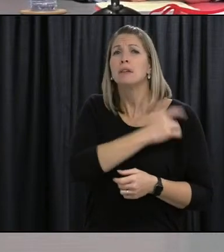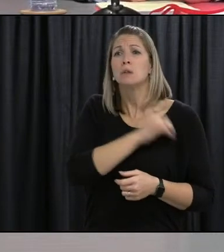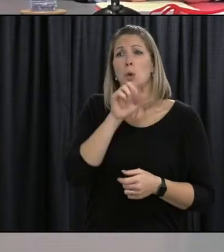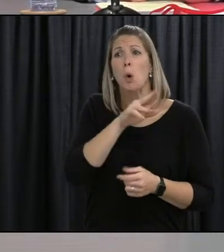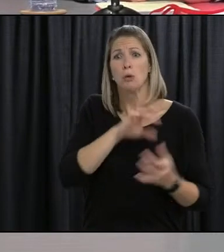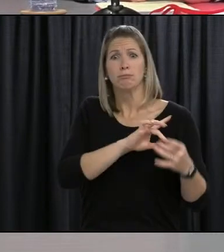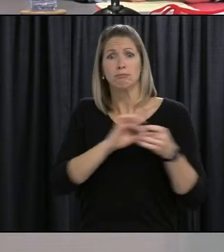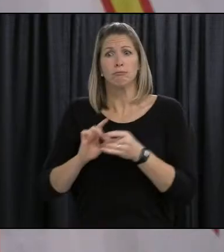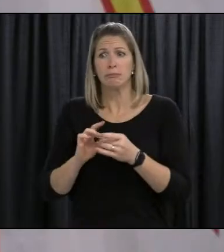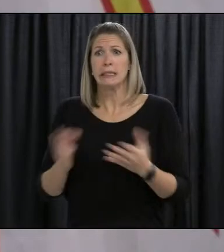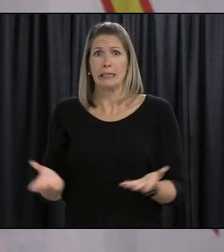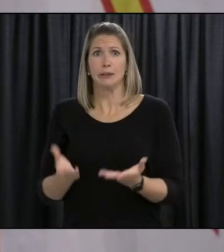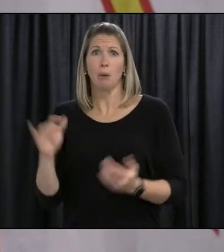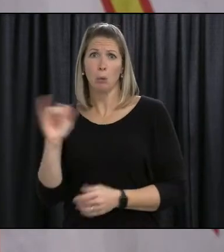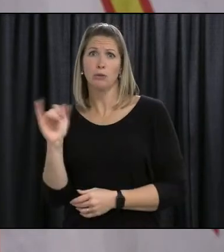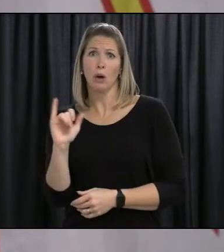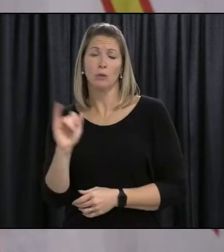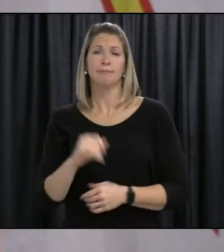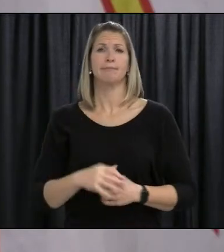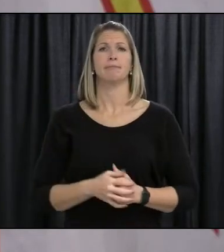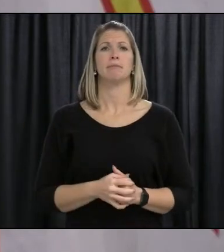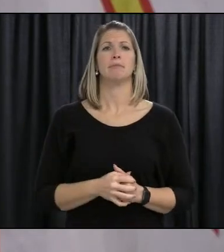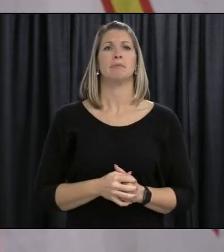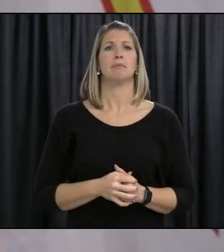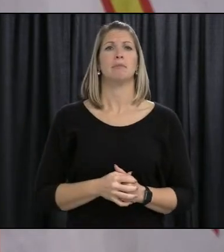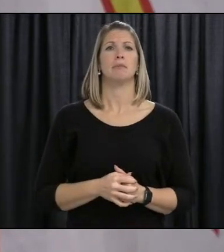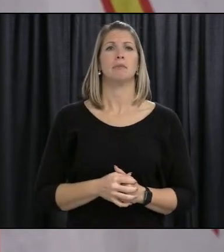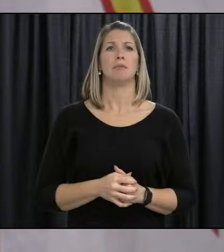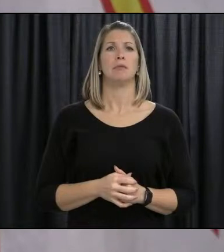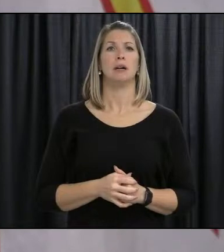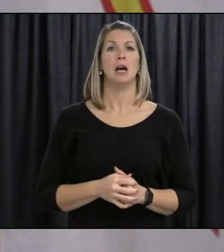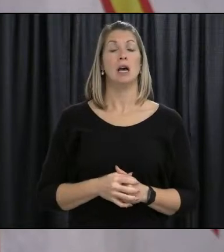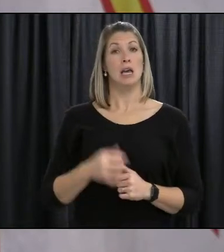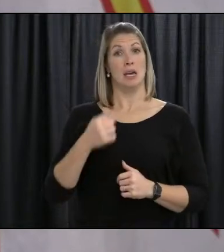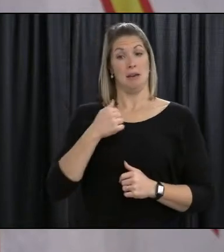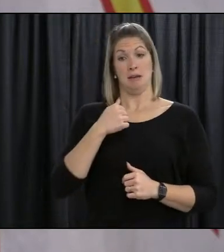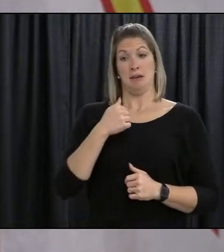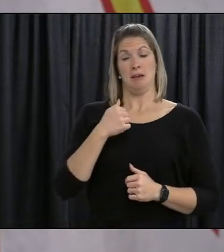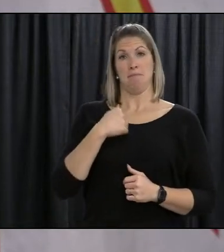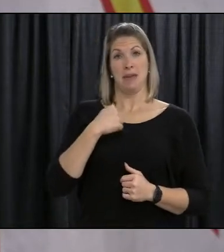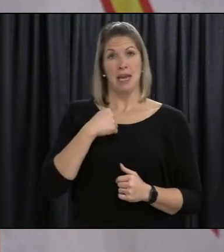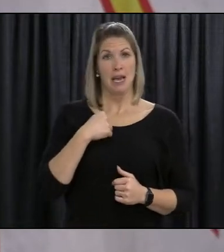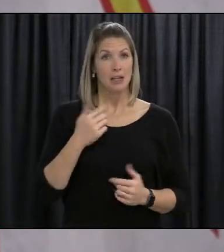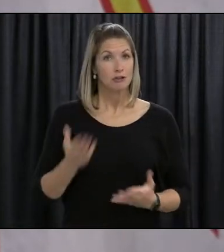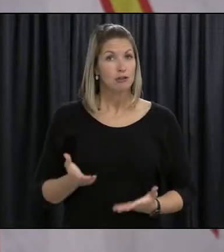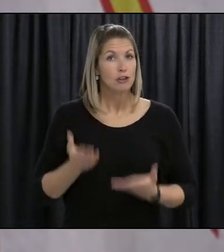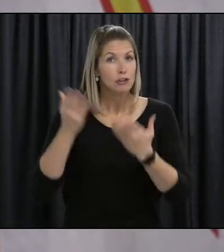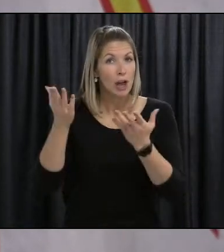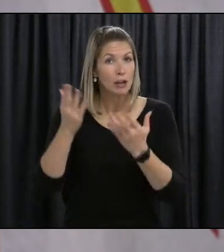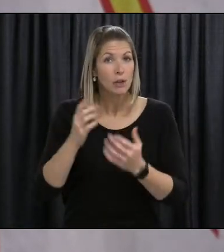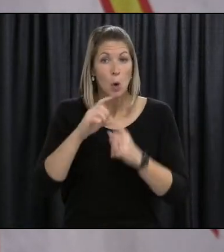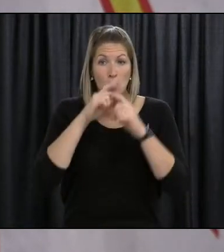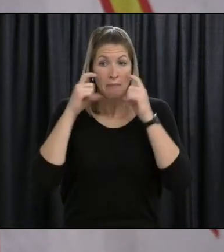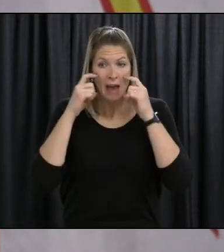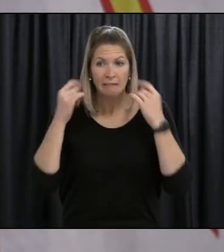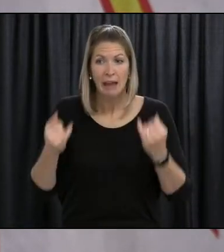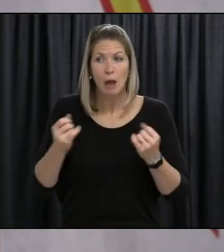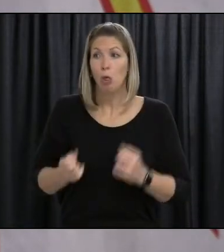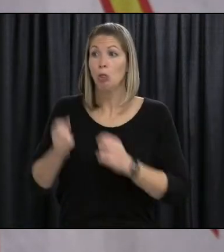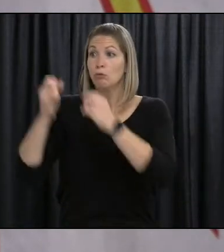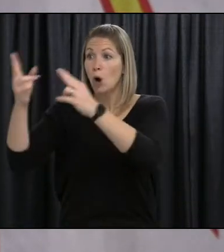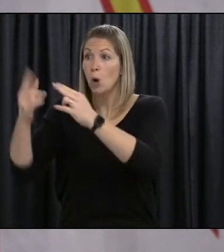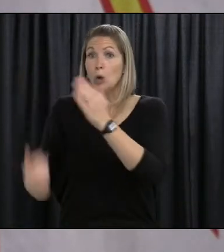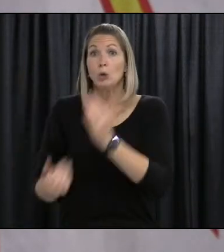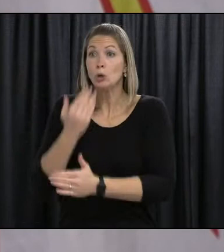transmission? So I'm certainly not suggesting that people throw out what they have and not use it.